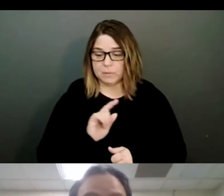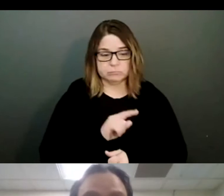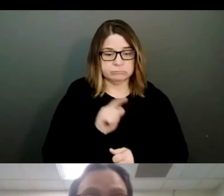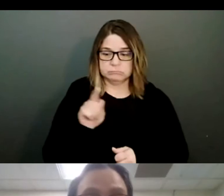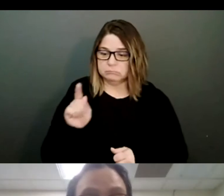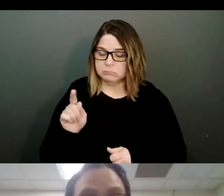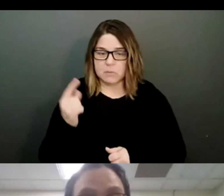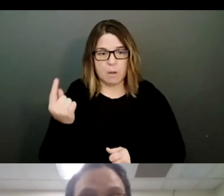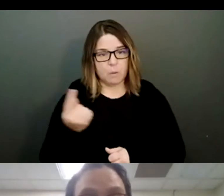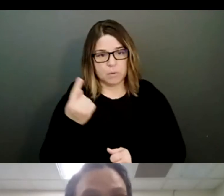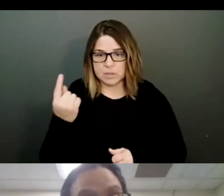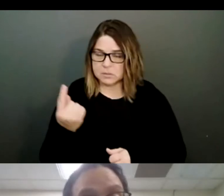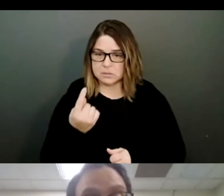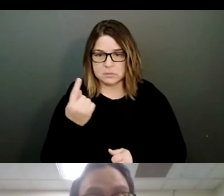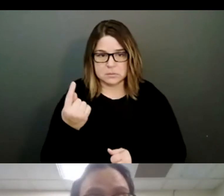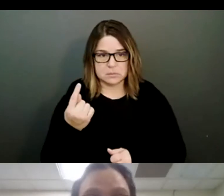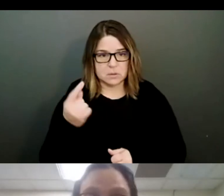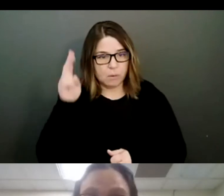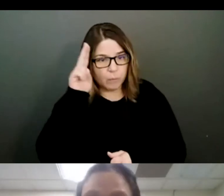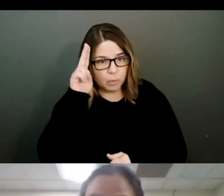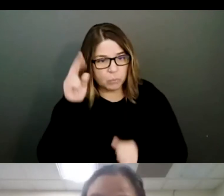there was always an uncle